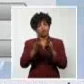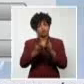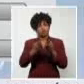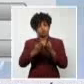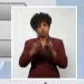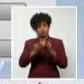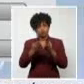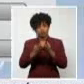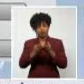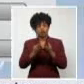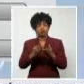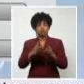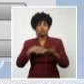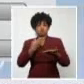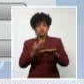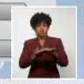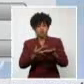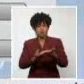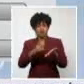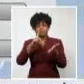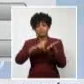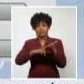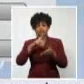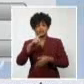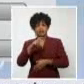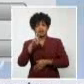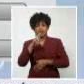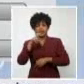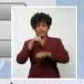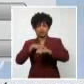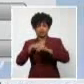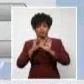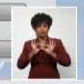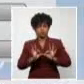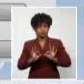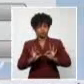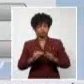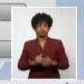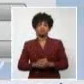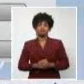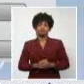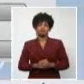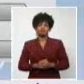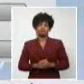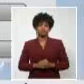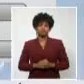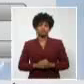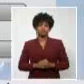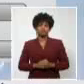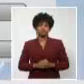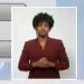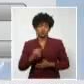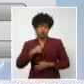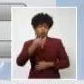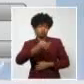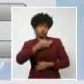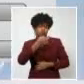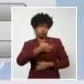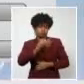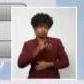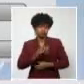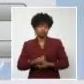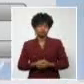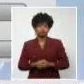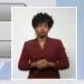in serious condition, 4 less than yesterday. And this is something positive from the point of view of